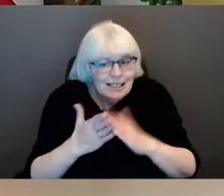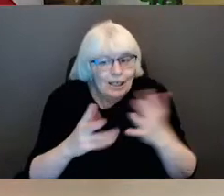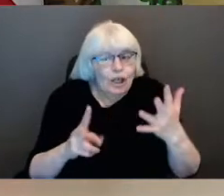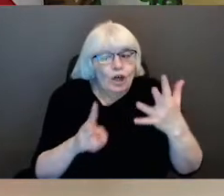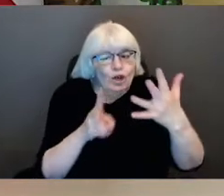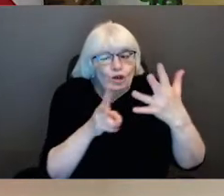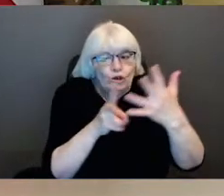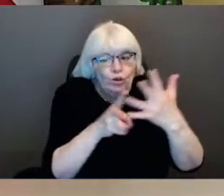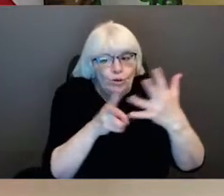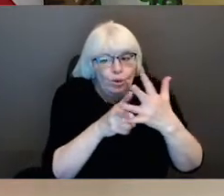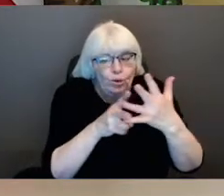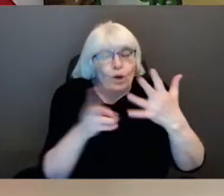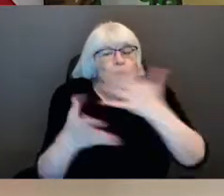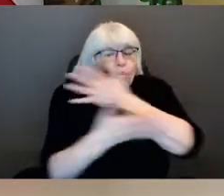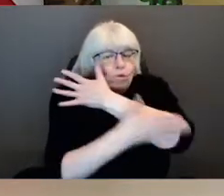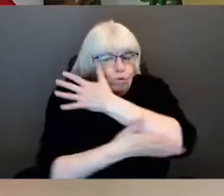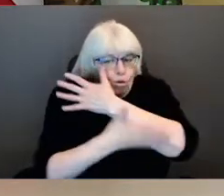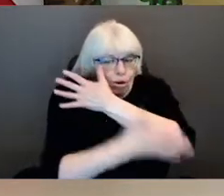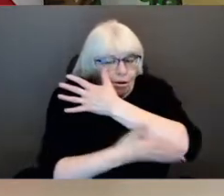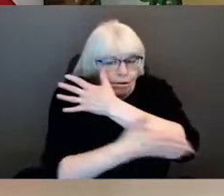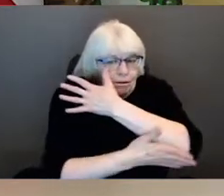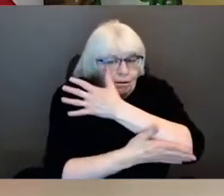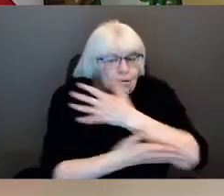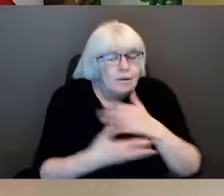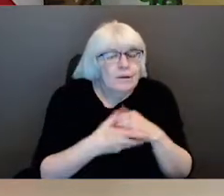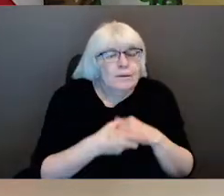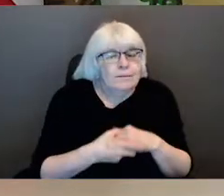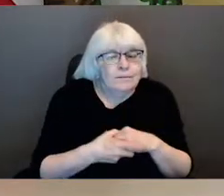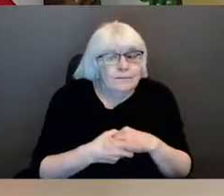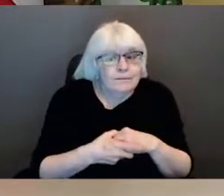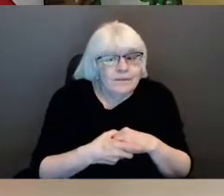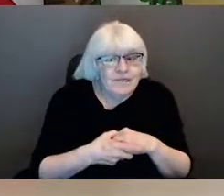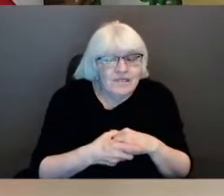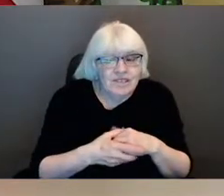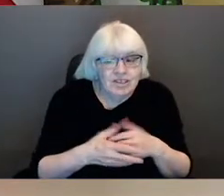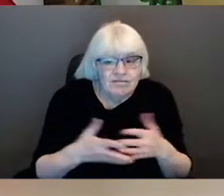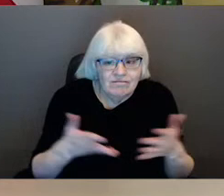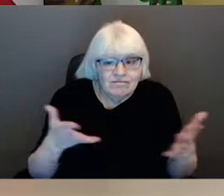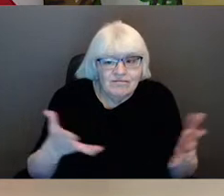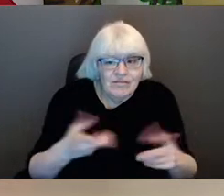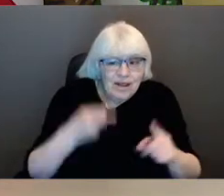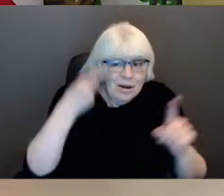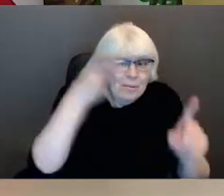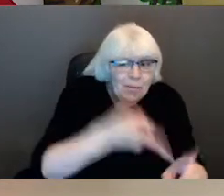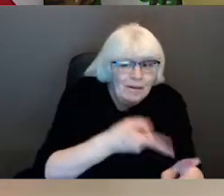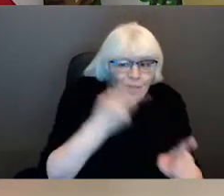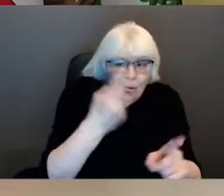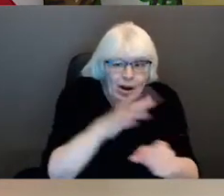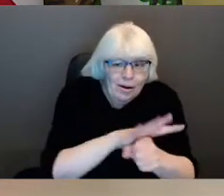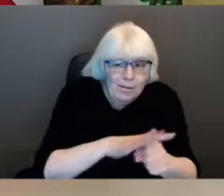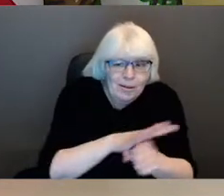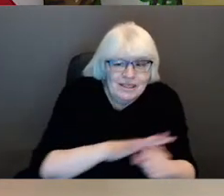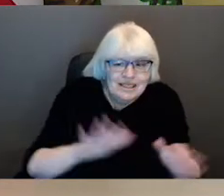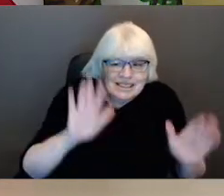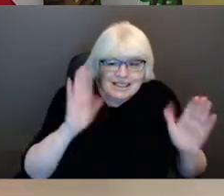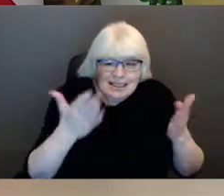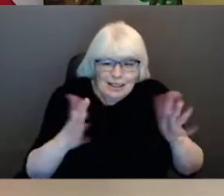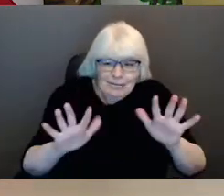it's not just one part of the province. That those are across.